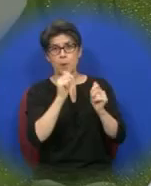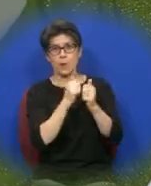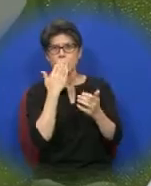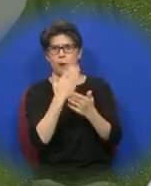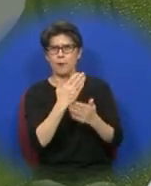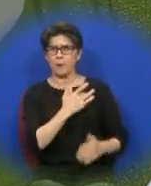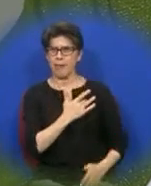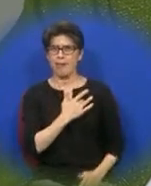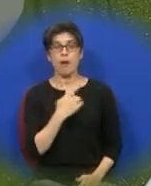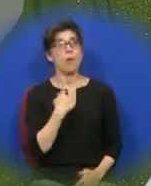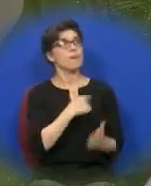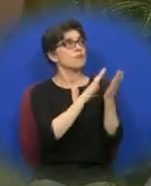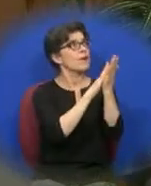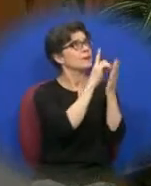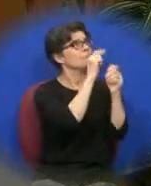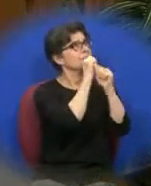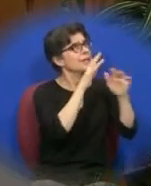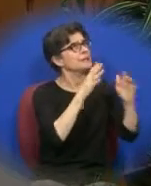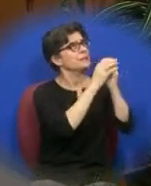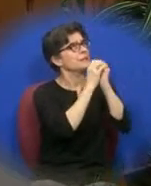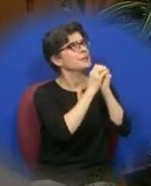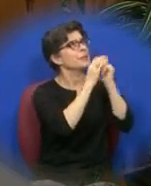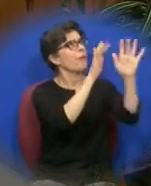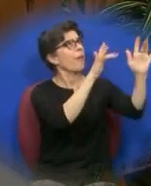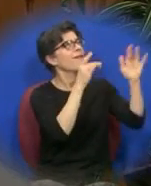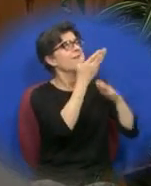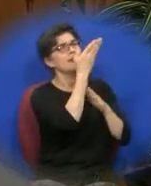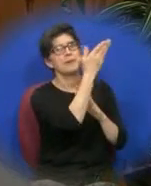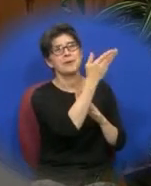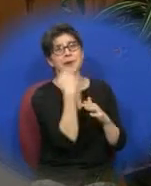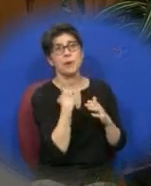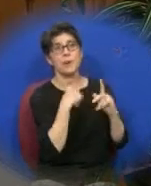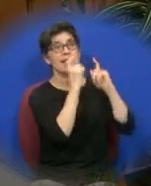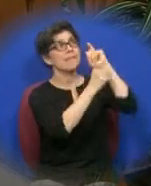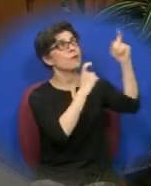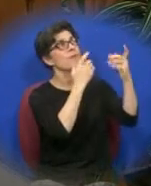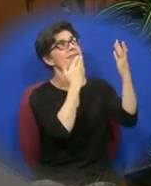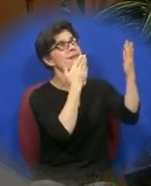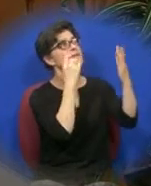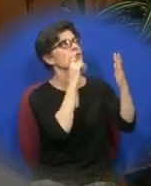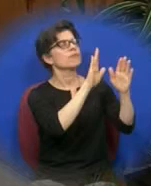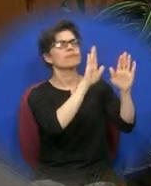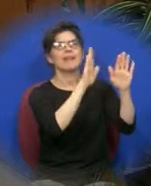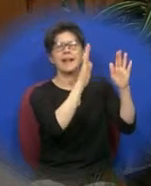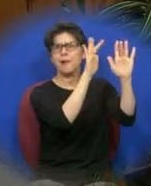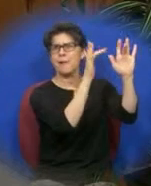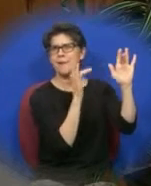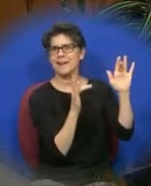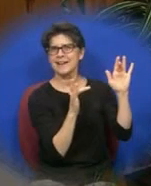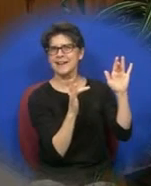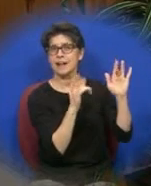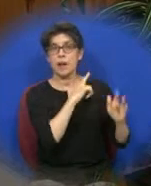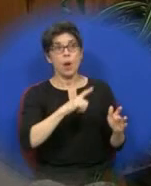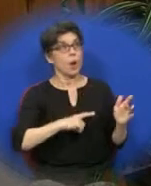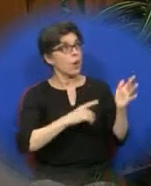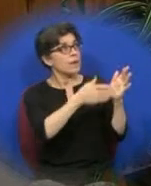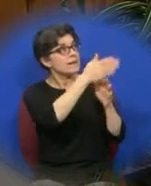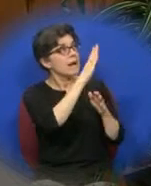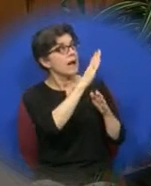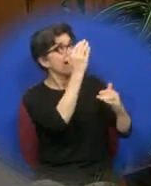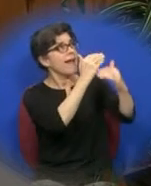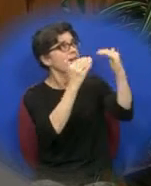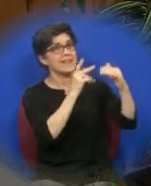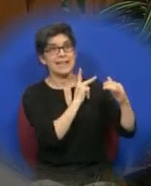you, we bless you, we adore you, we glorify you, we give you thanks for your great glory. Lord God,